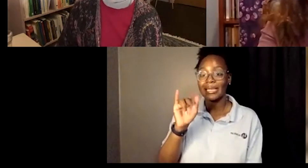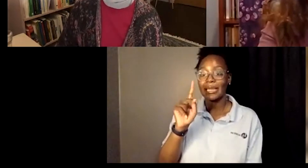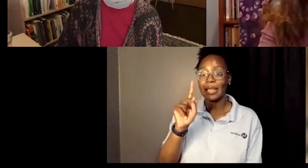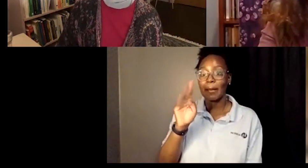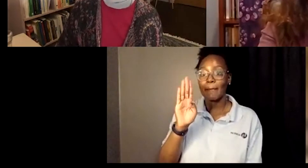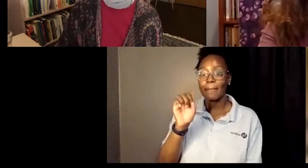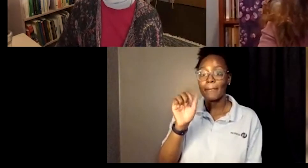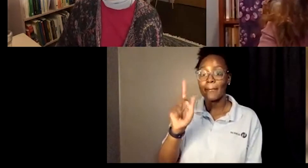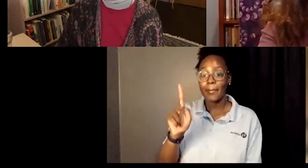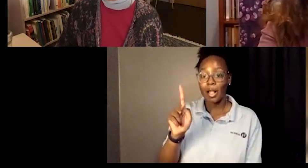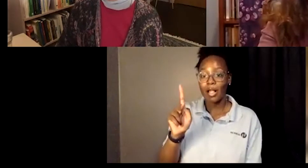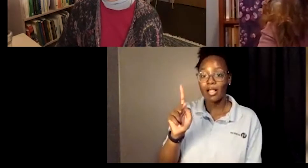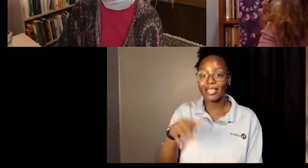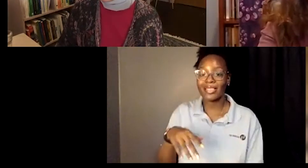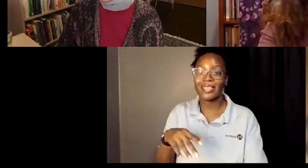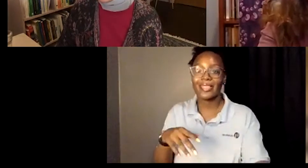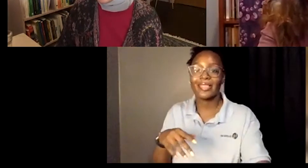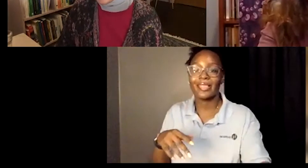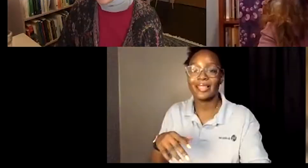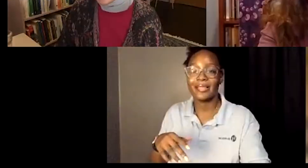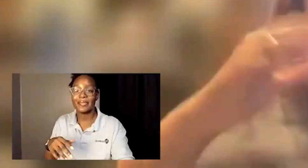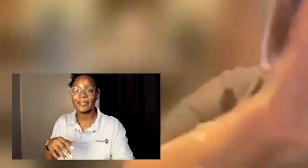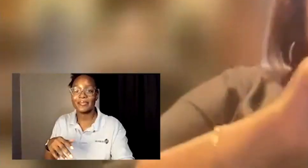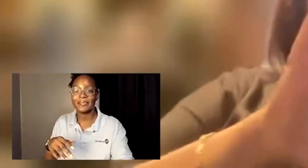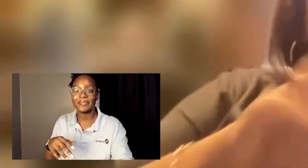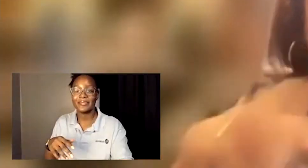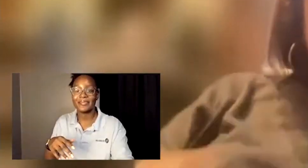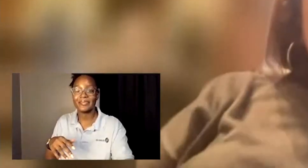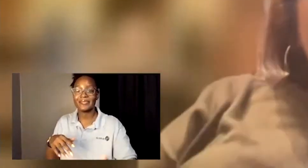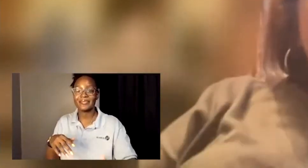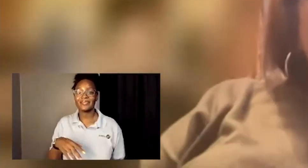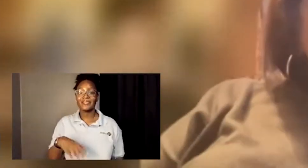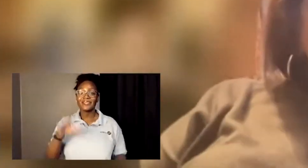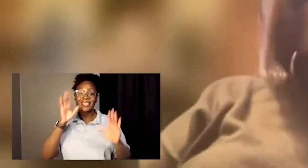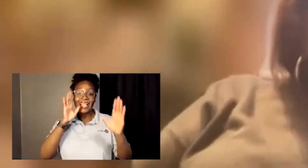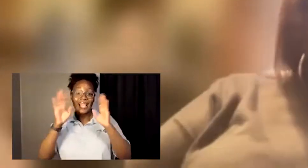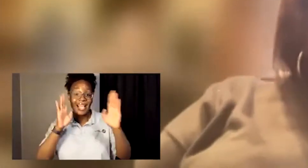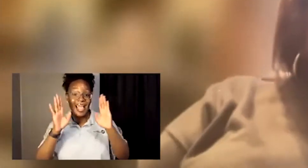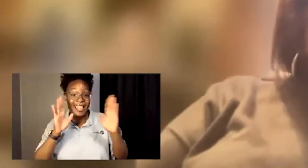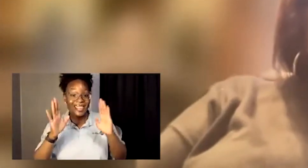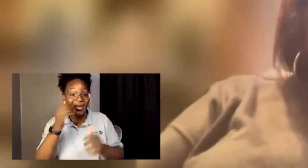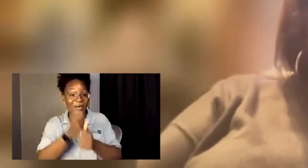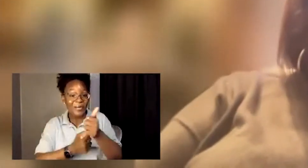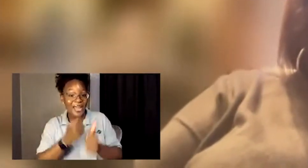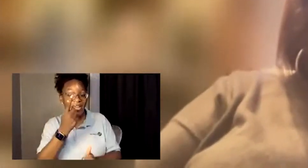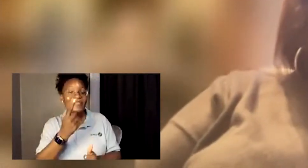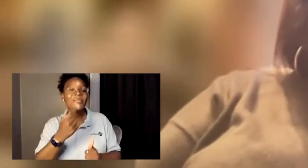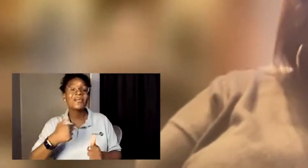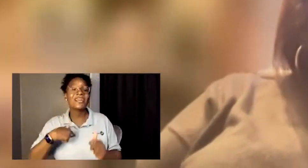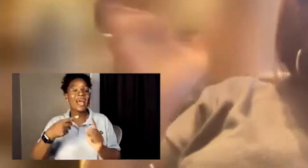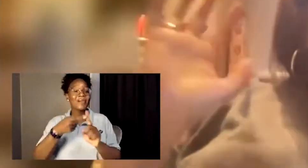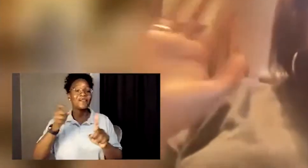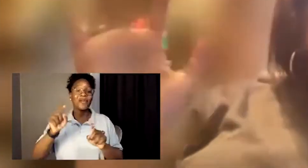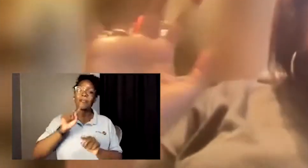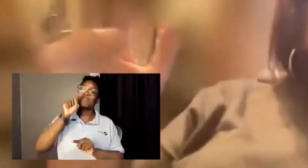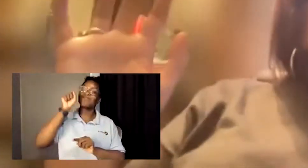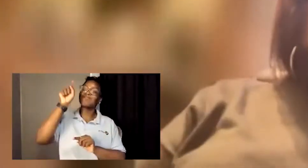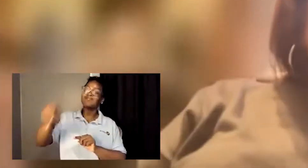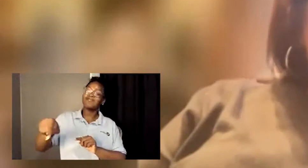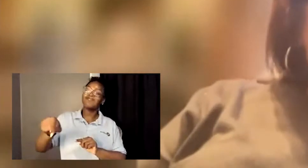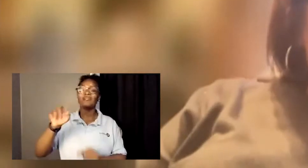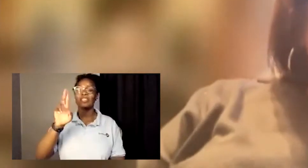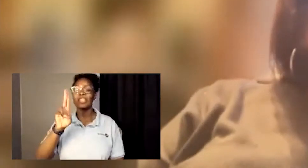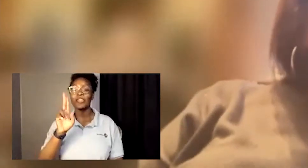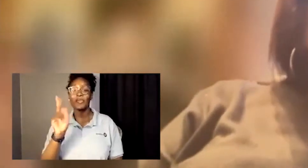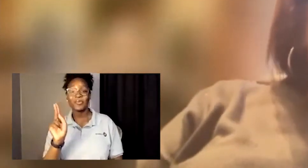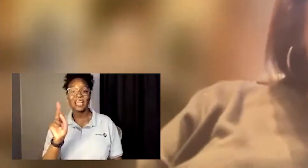UK. We'd love to hear from you a little bit. Hey, hello, everyone. Salaam and shalom from across the pond. It is a very, very